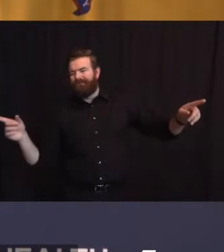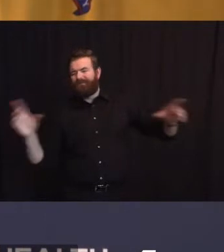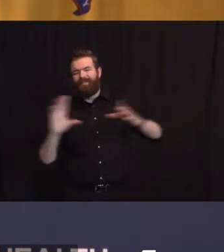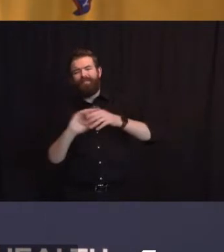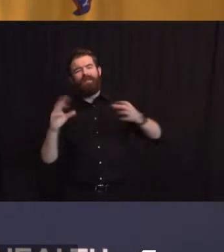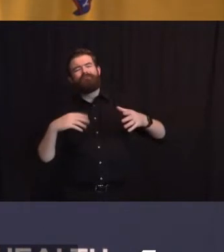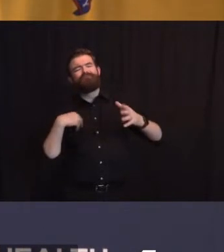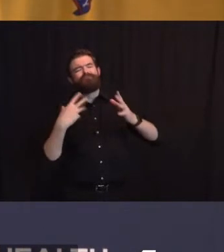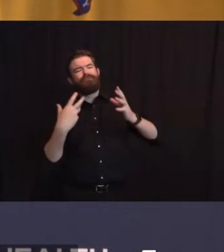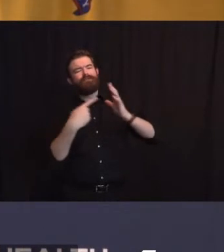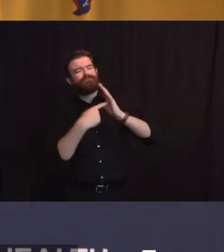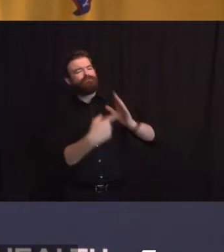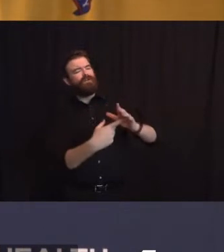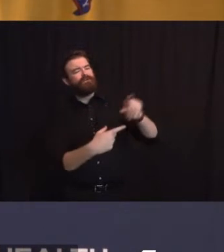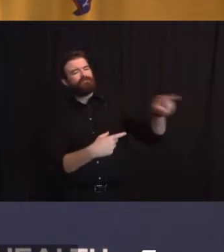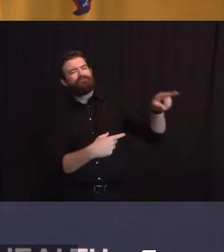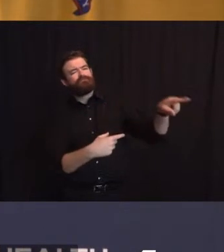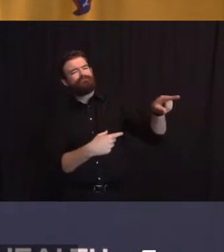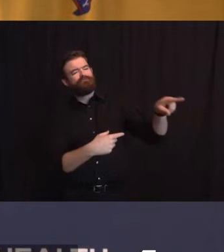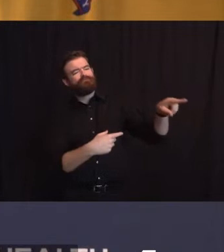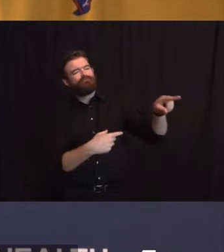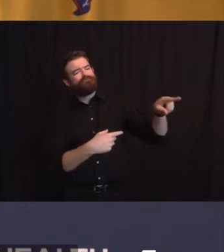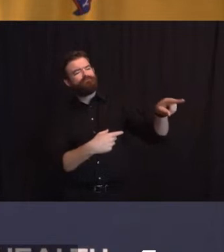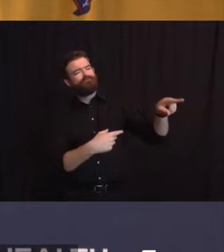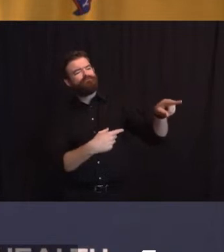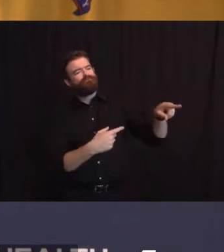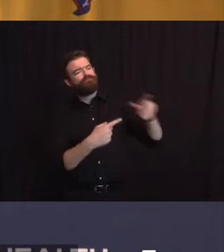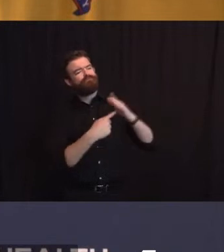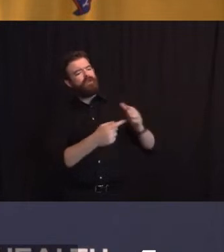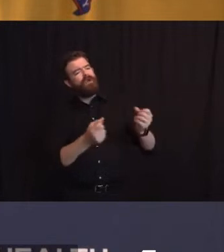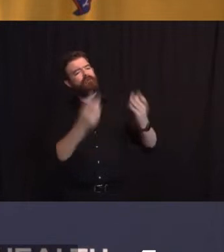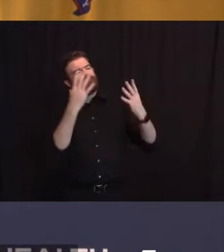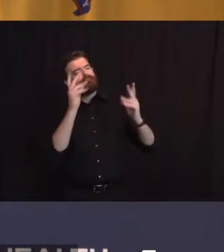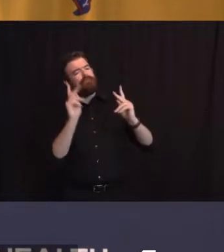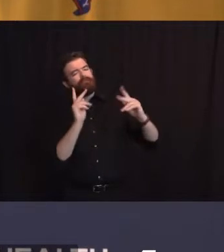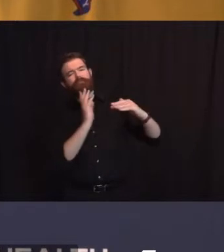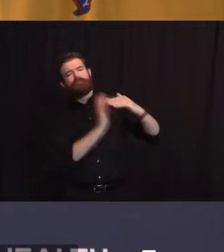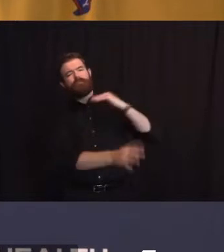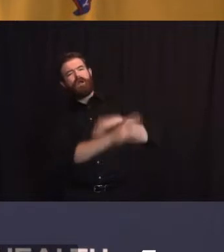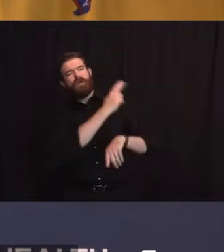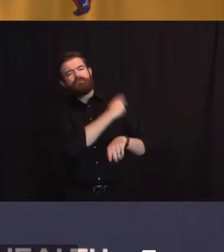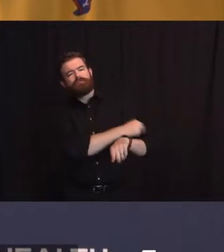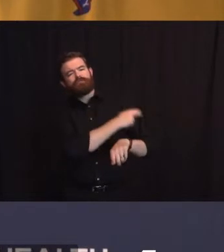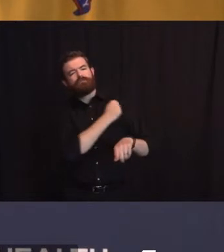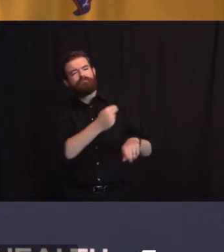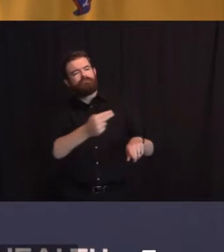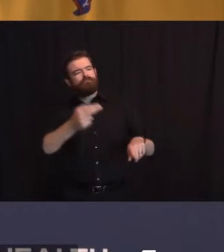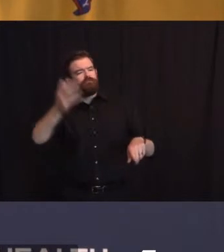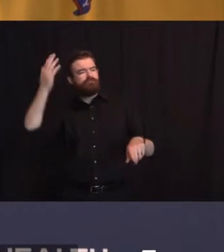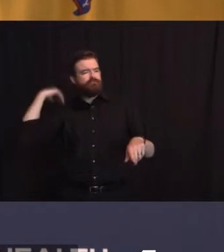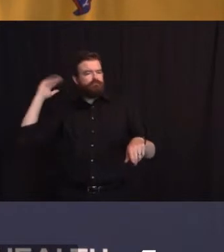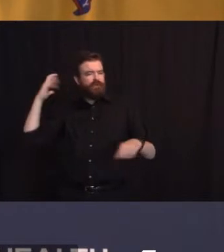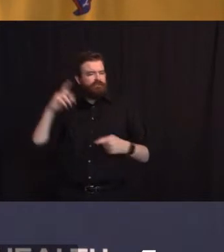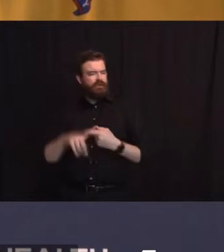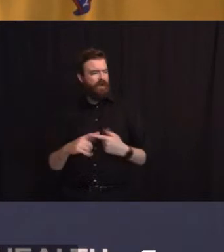total hospitalizations beginning in March of last year through